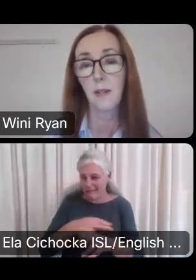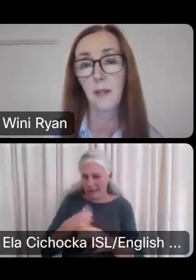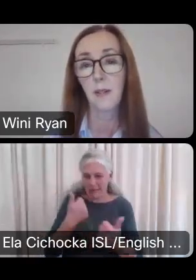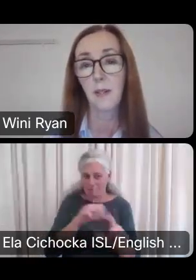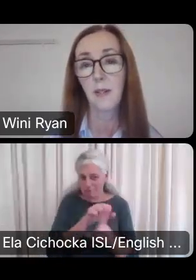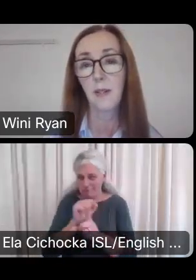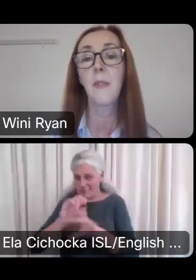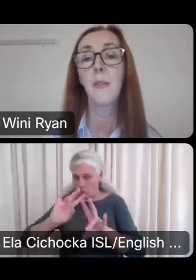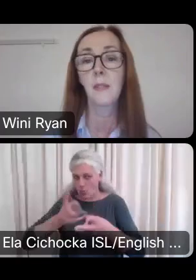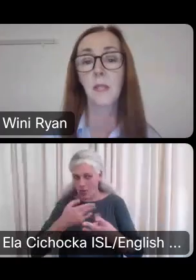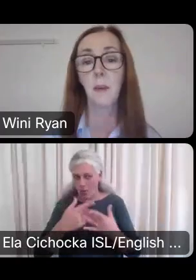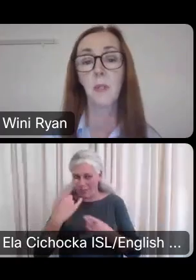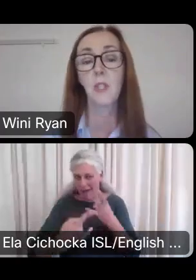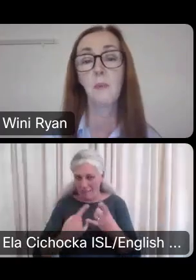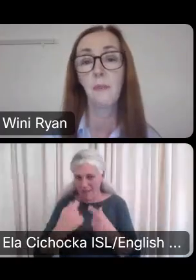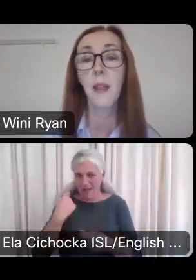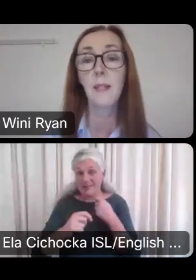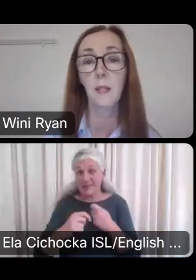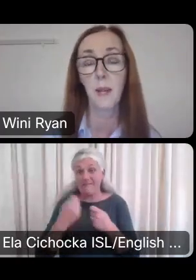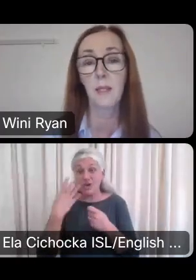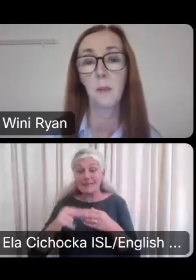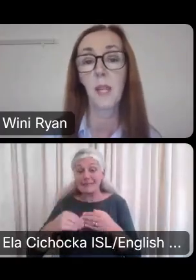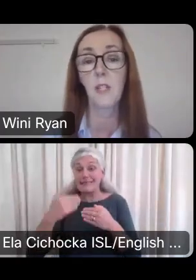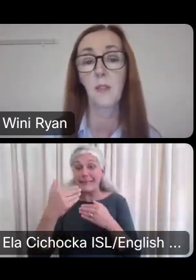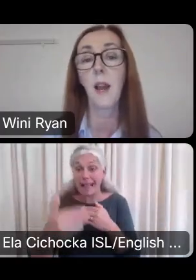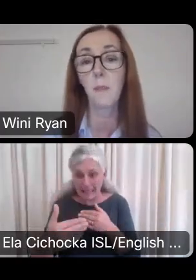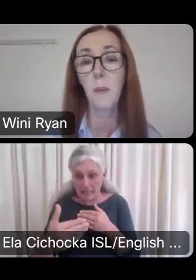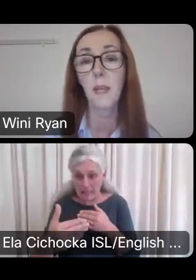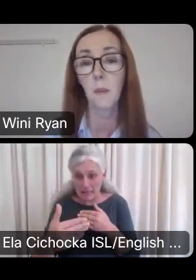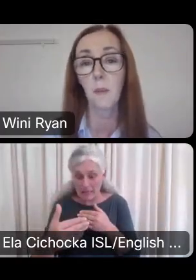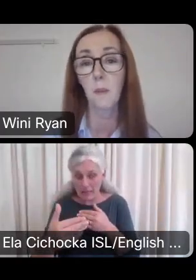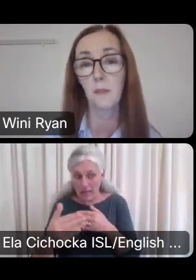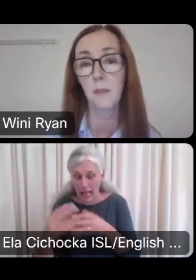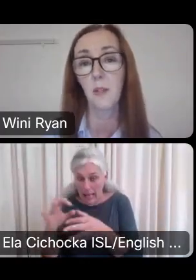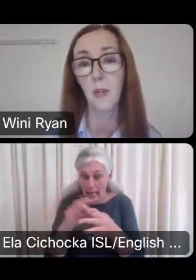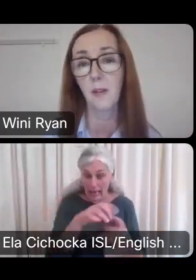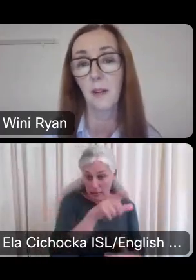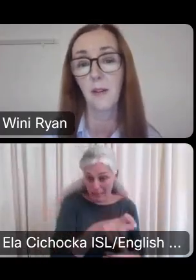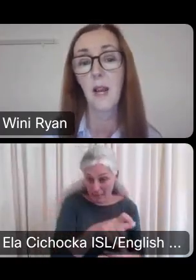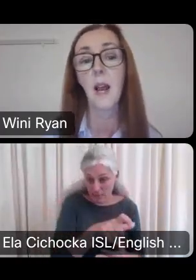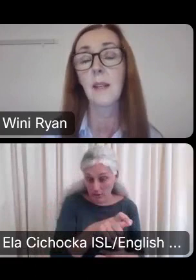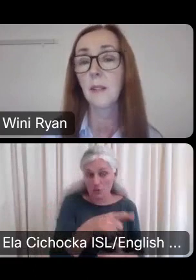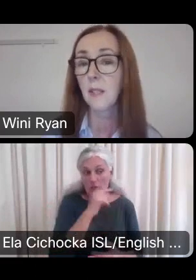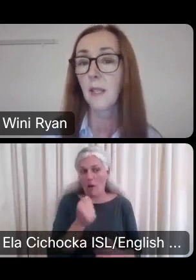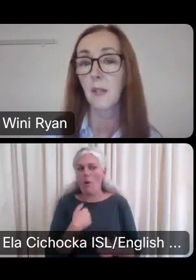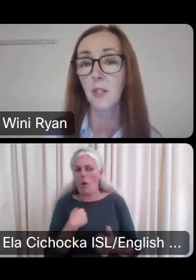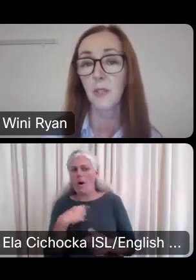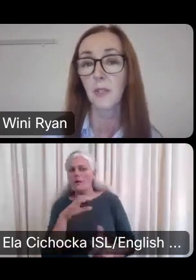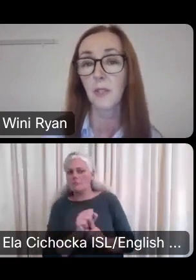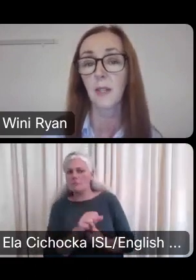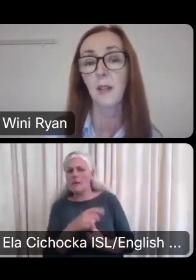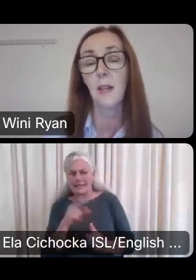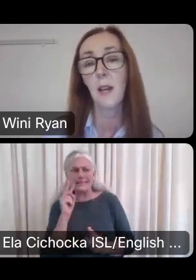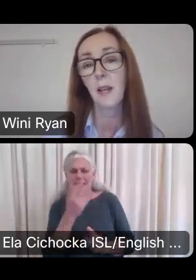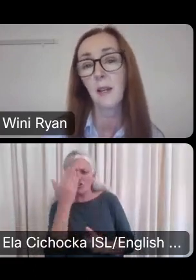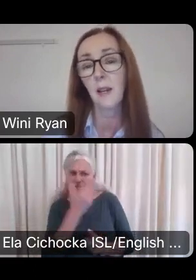on. We forget the next step, which is reflecting back to the patient that I've picked up there's something going on here. I can see that you're